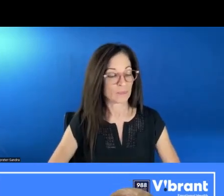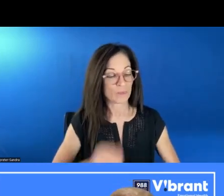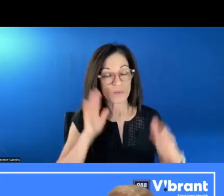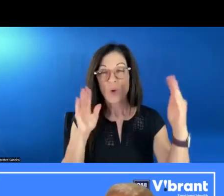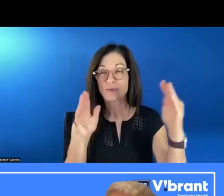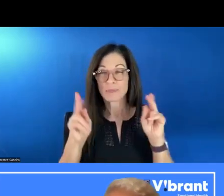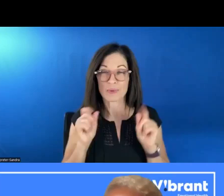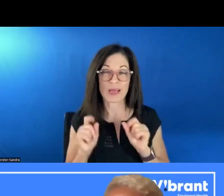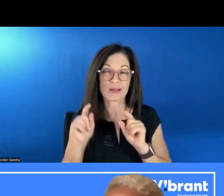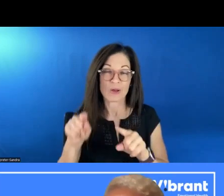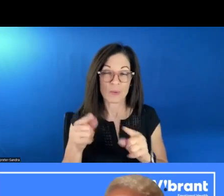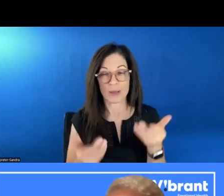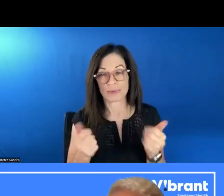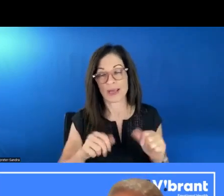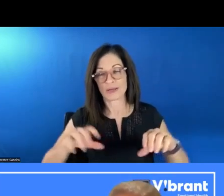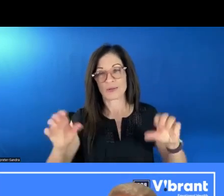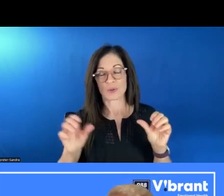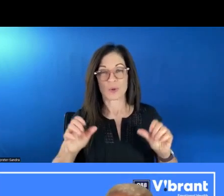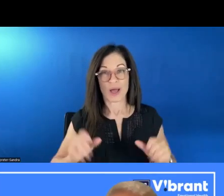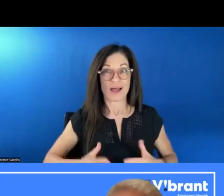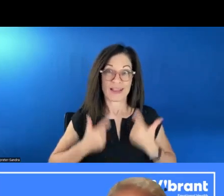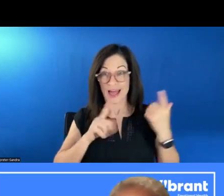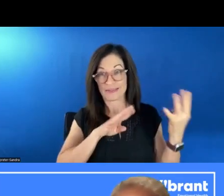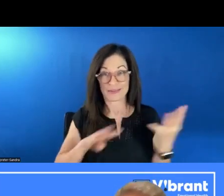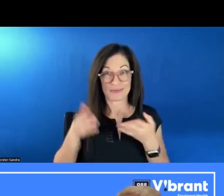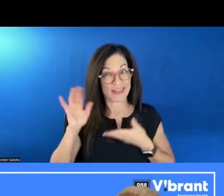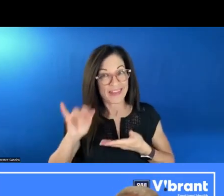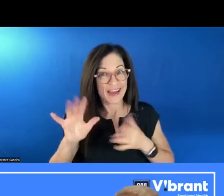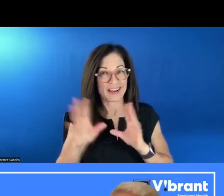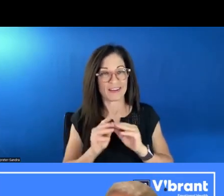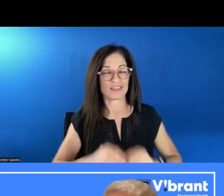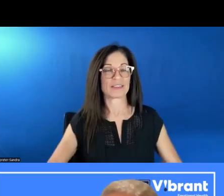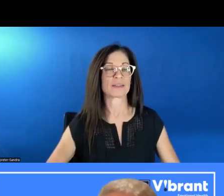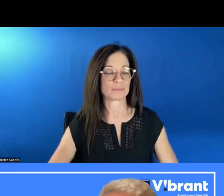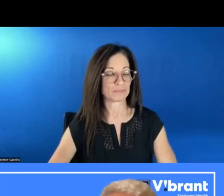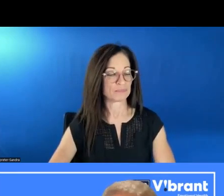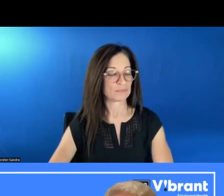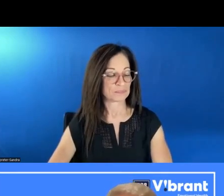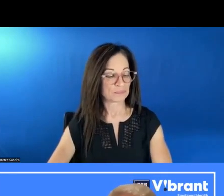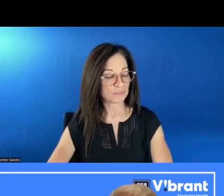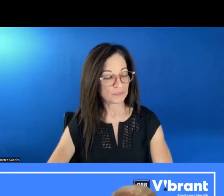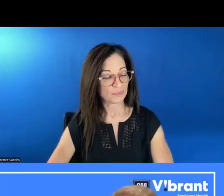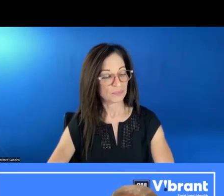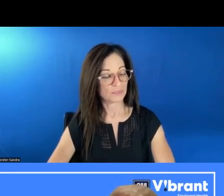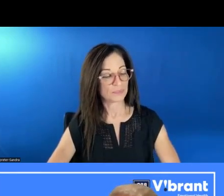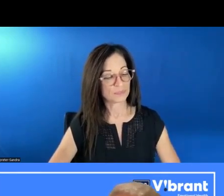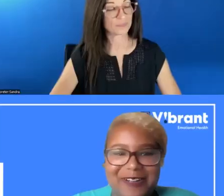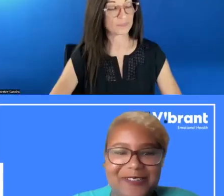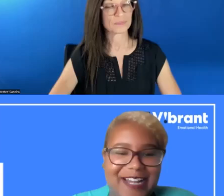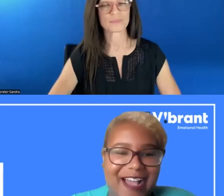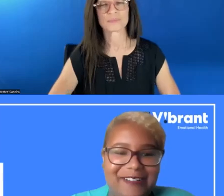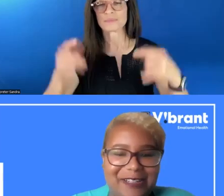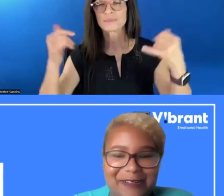attend and maybe we can do a live stream into that conference. But moving on, I'm going